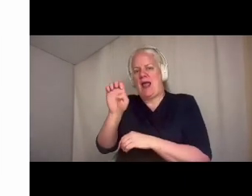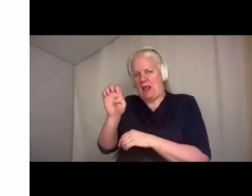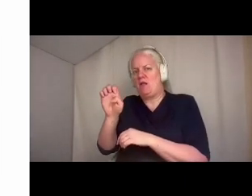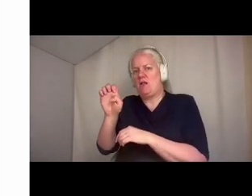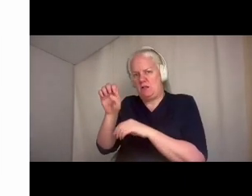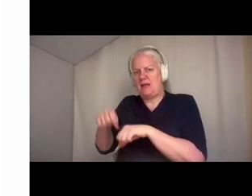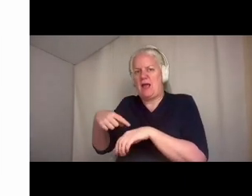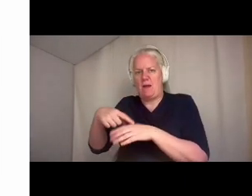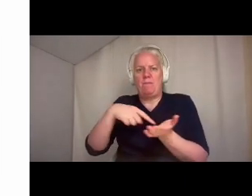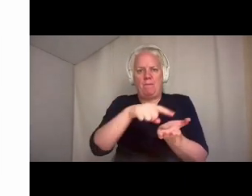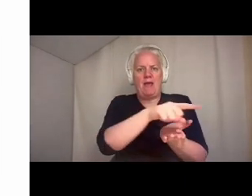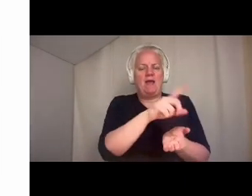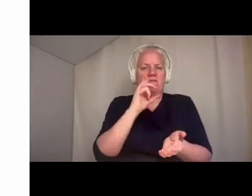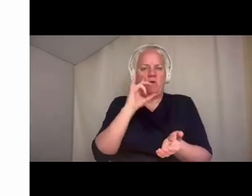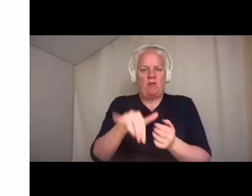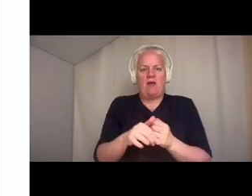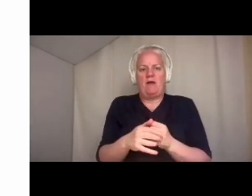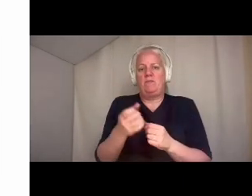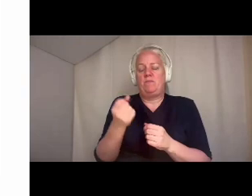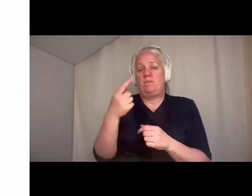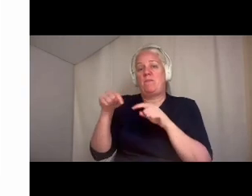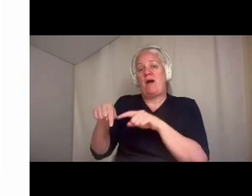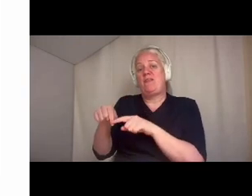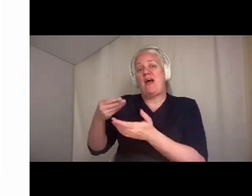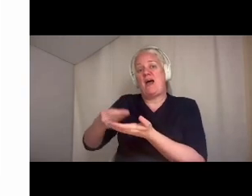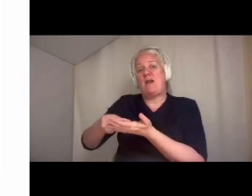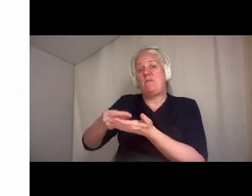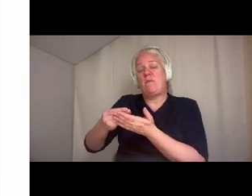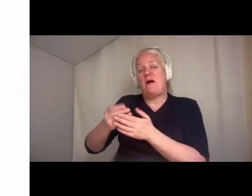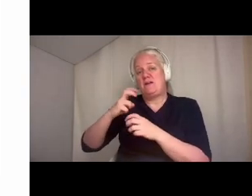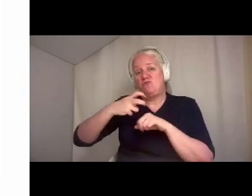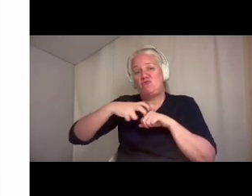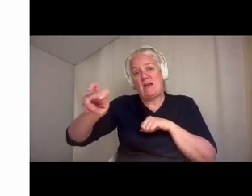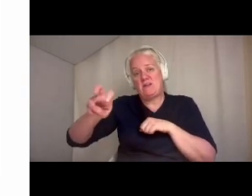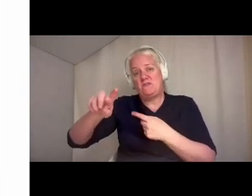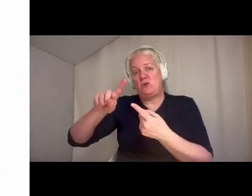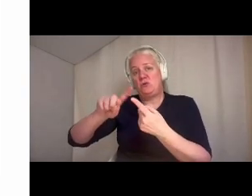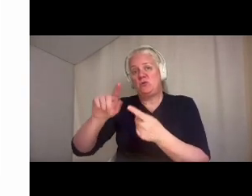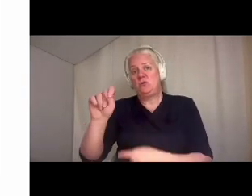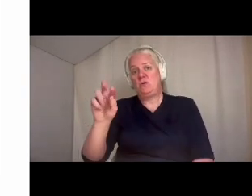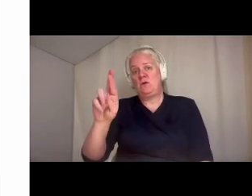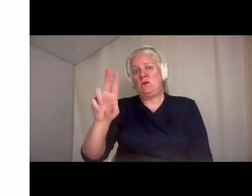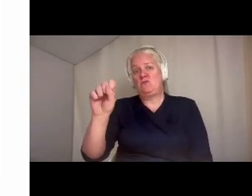a trust is not considered a qualified disability expense.